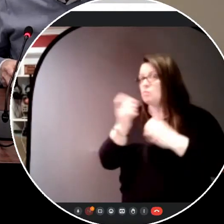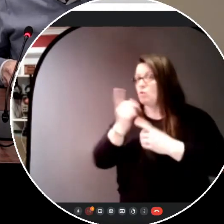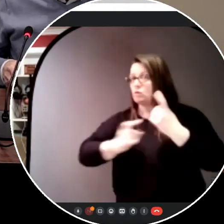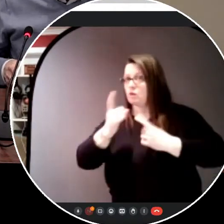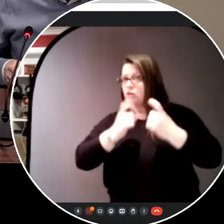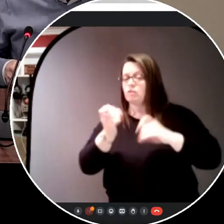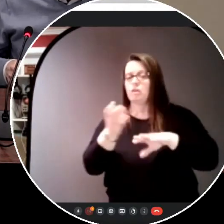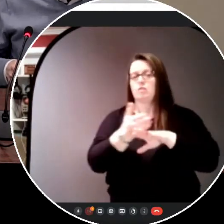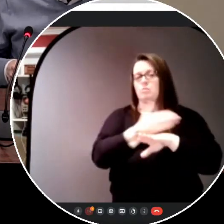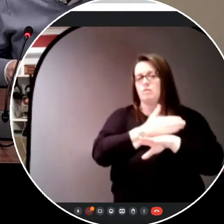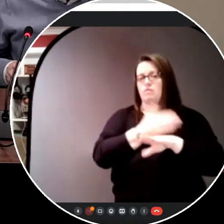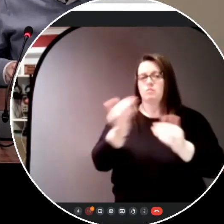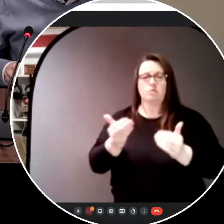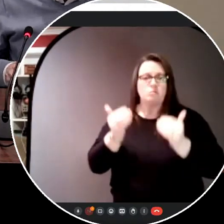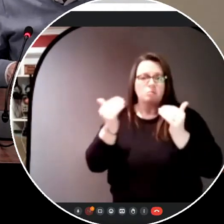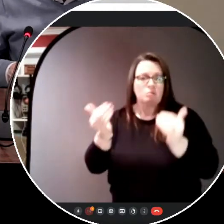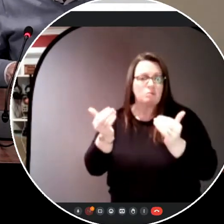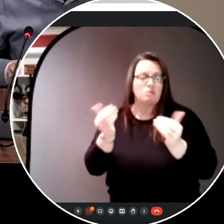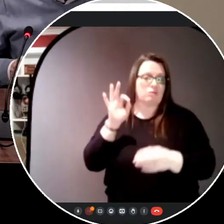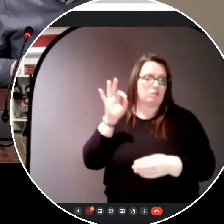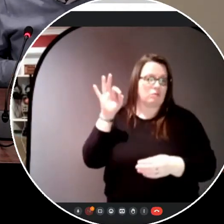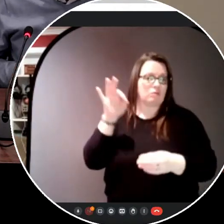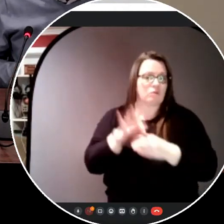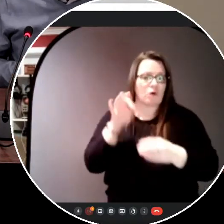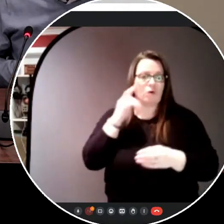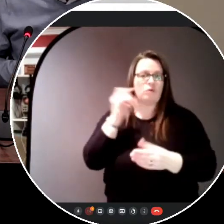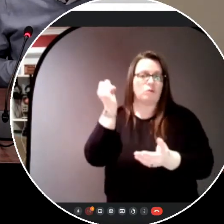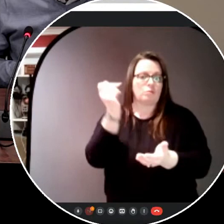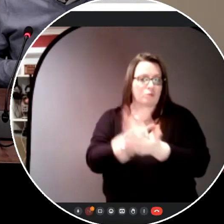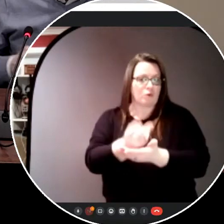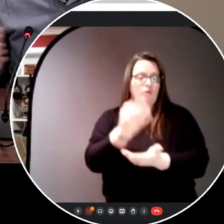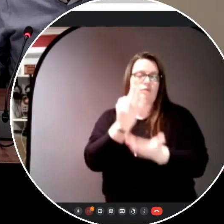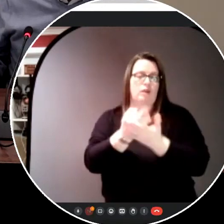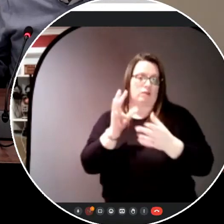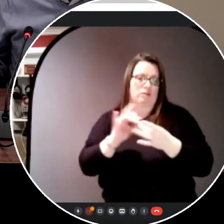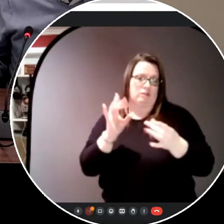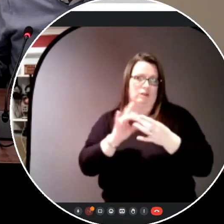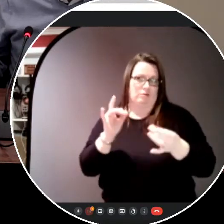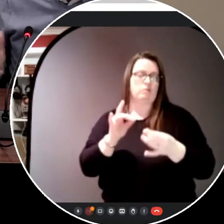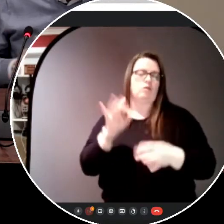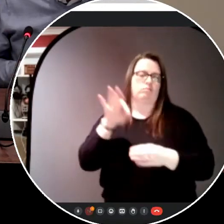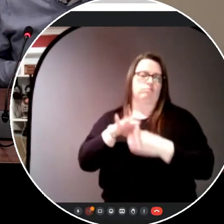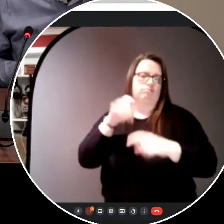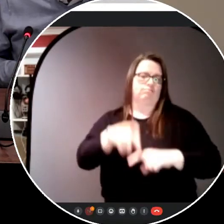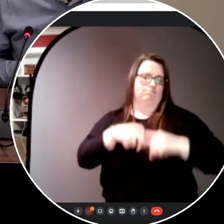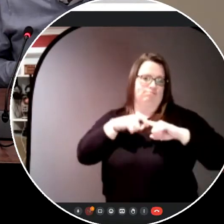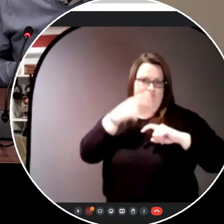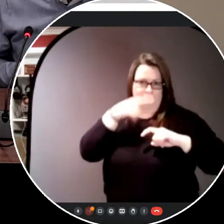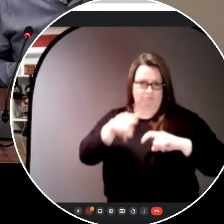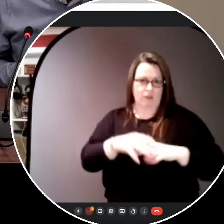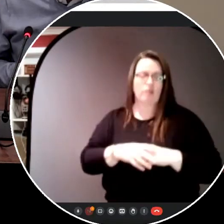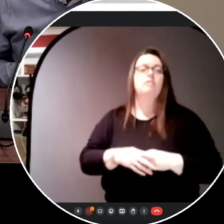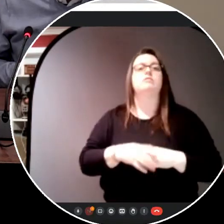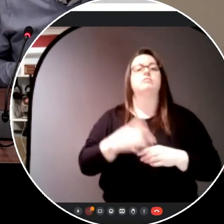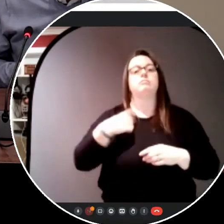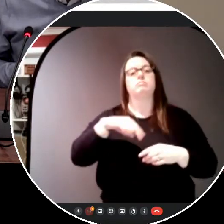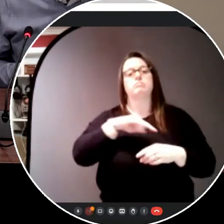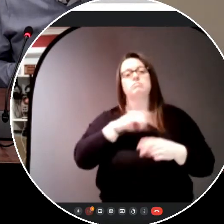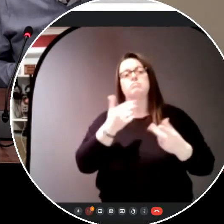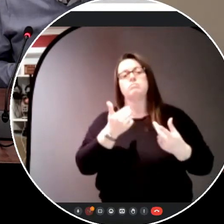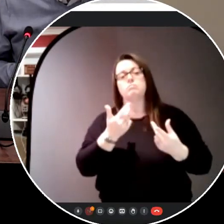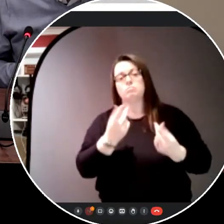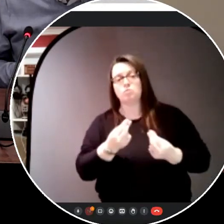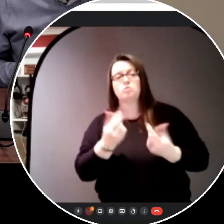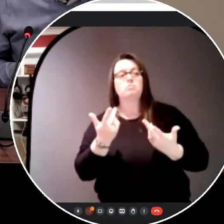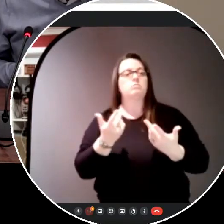actually held a vote to approve those financial statements. We did take a short pause over several days to give